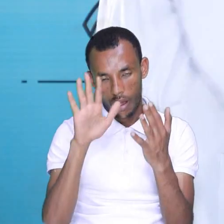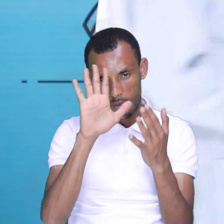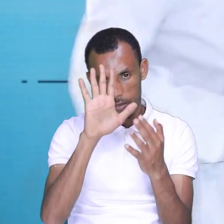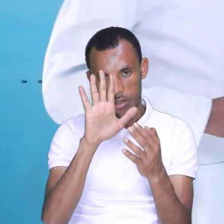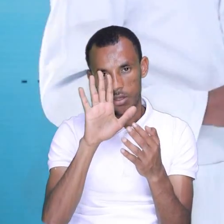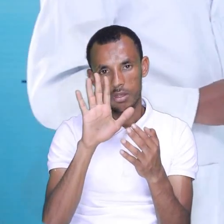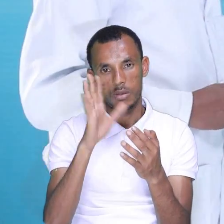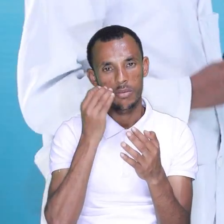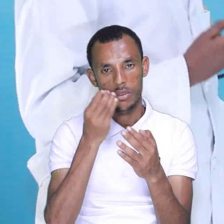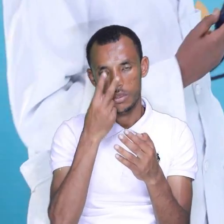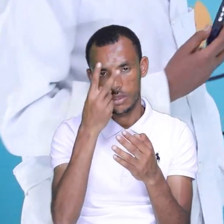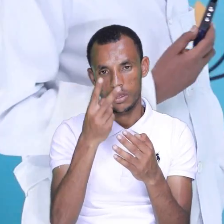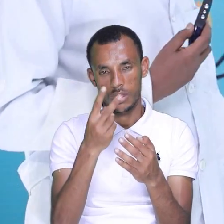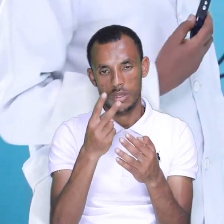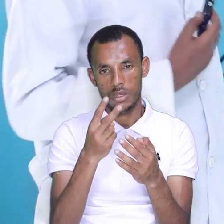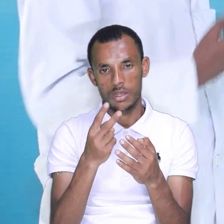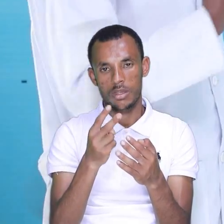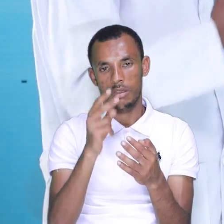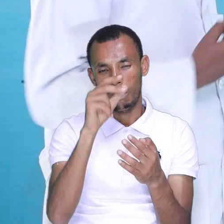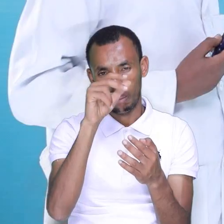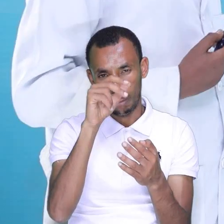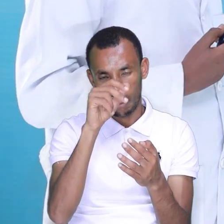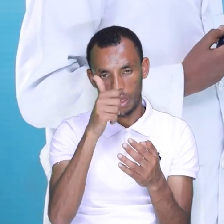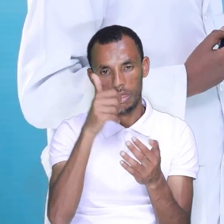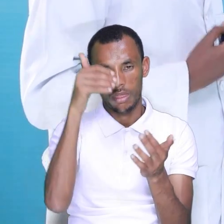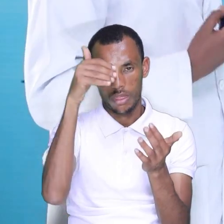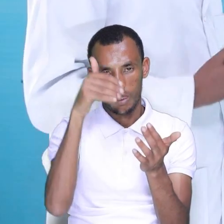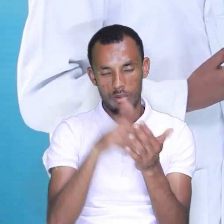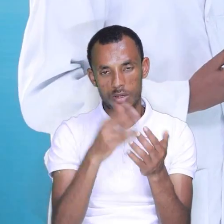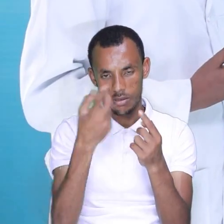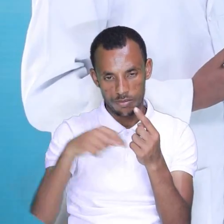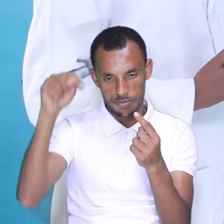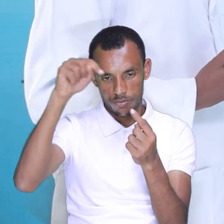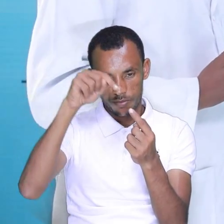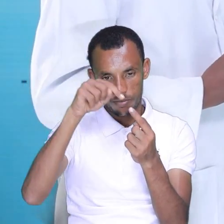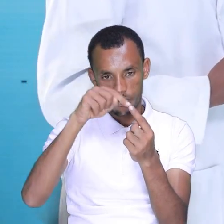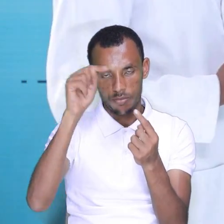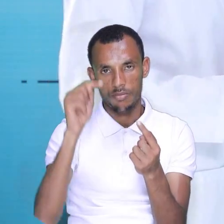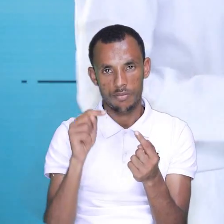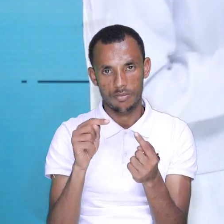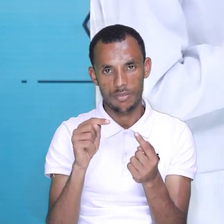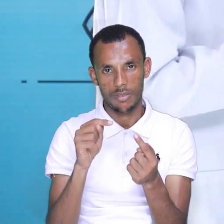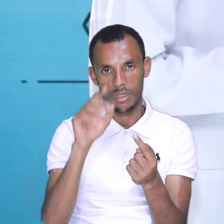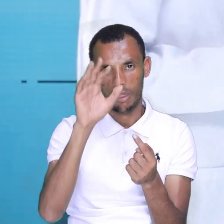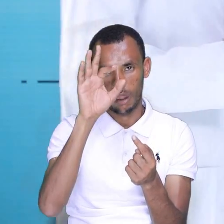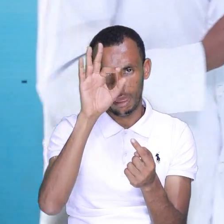5-digit number, you have to start from 10,000 up to